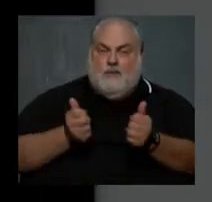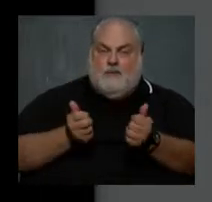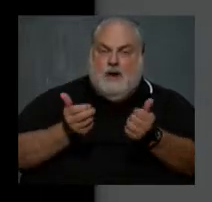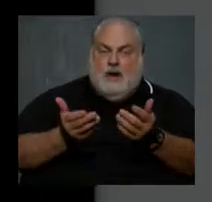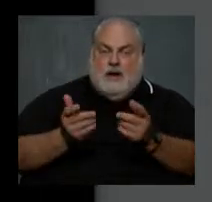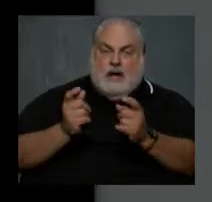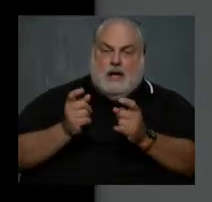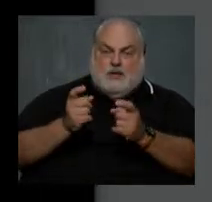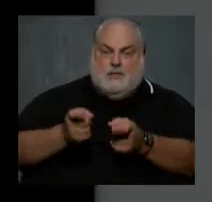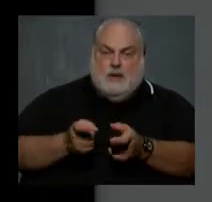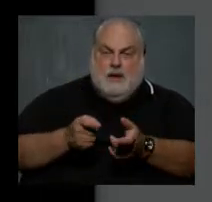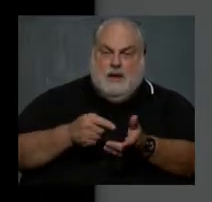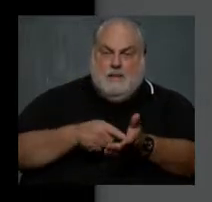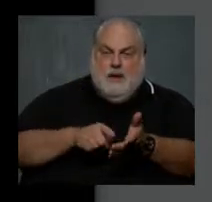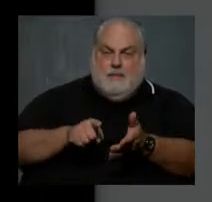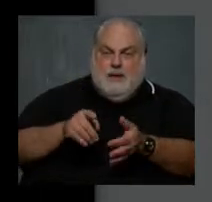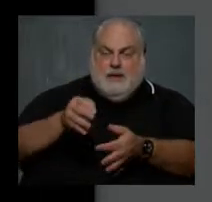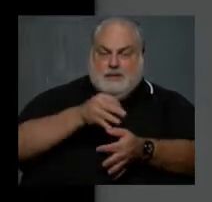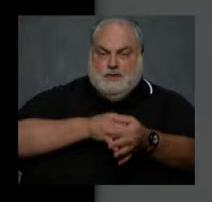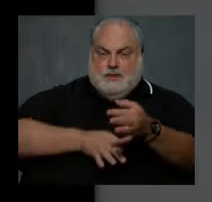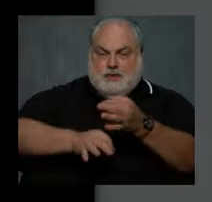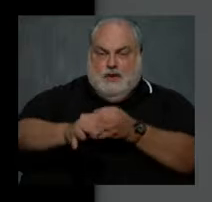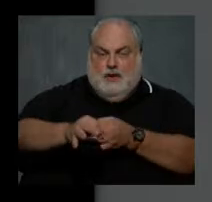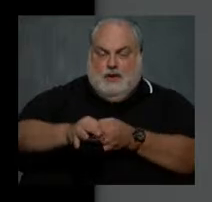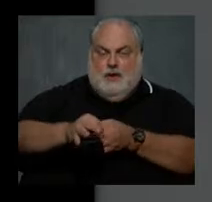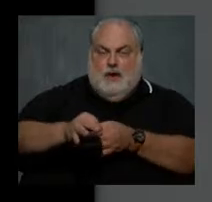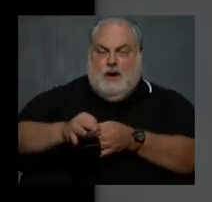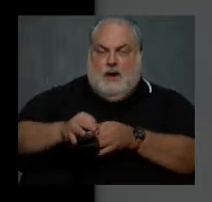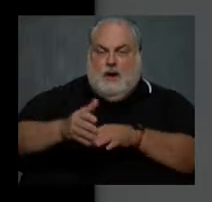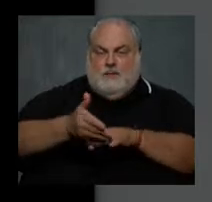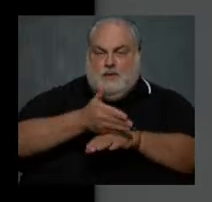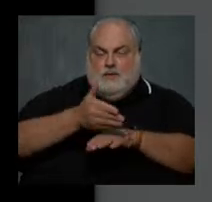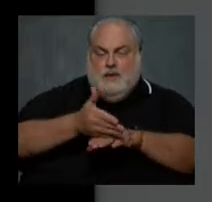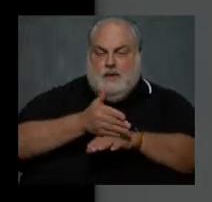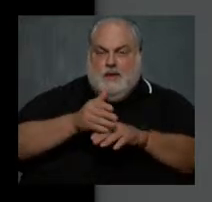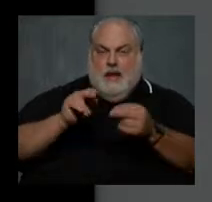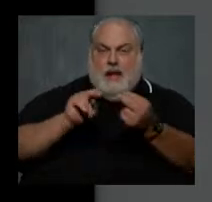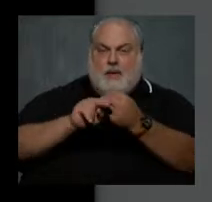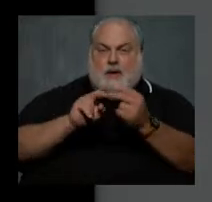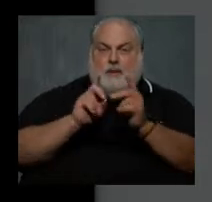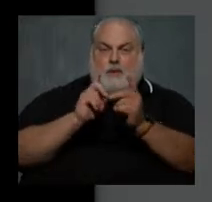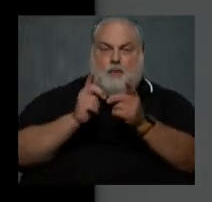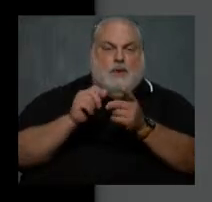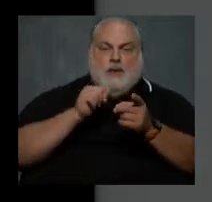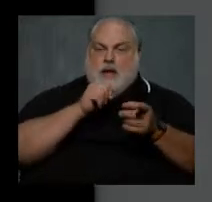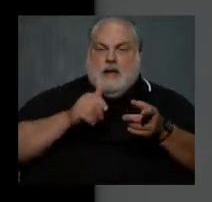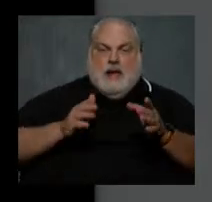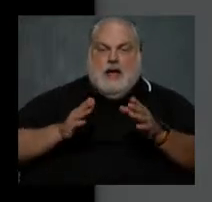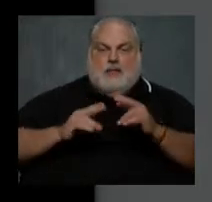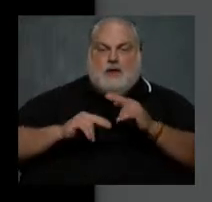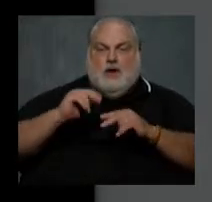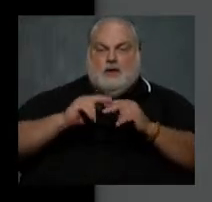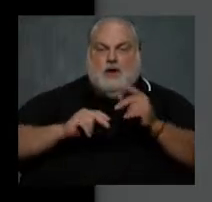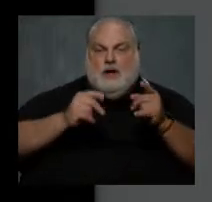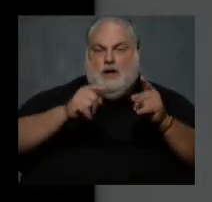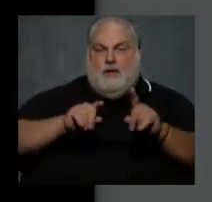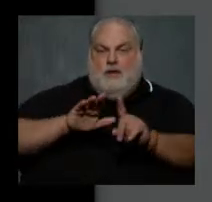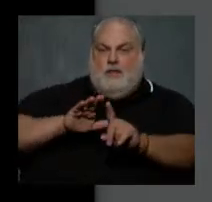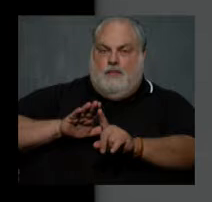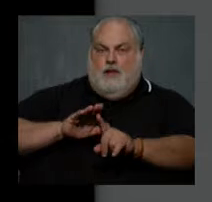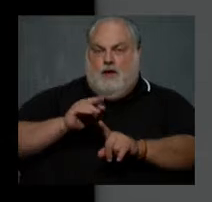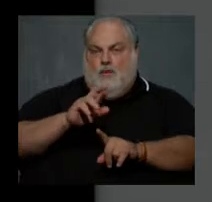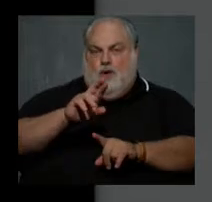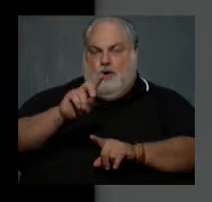a contribution payment in lieu to the city for the cost of street construction due to the fact the highway department will not allow street construction to occur on their